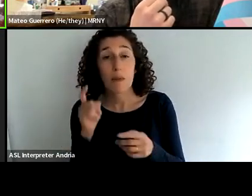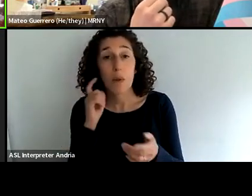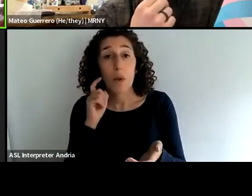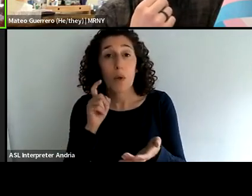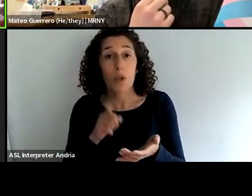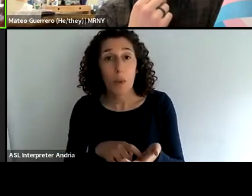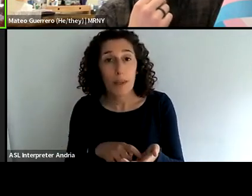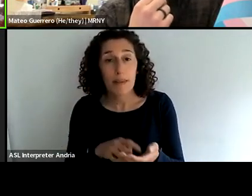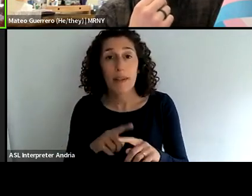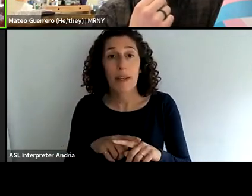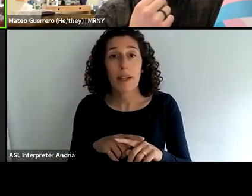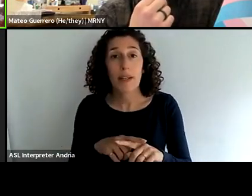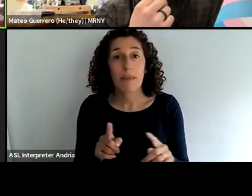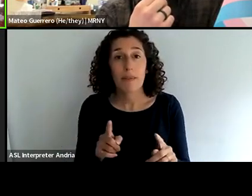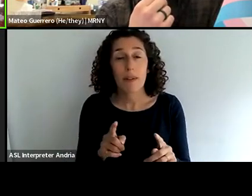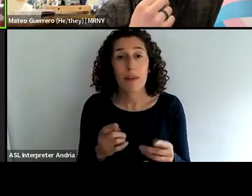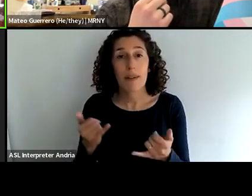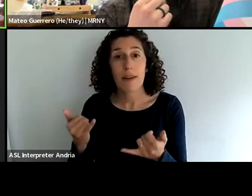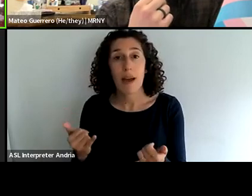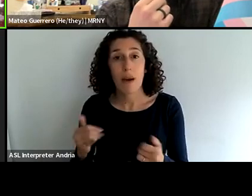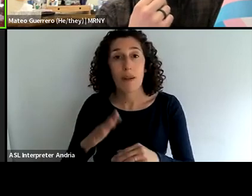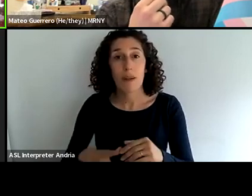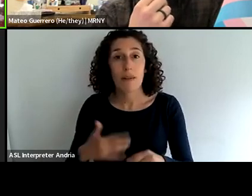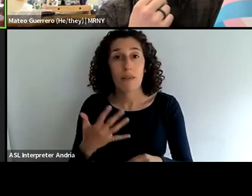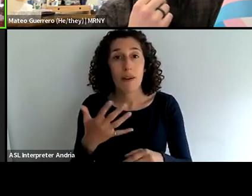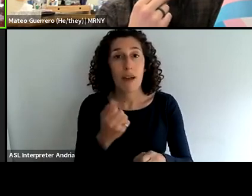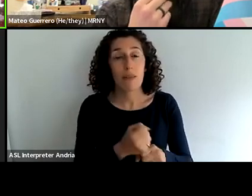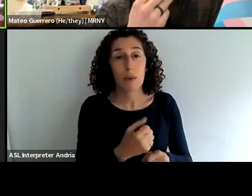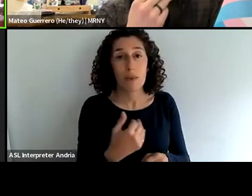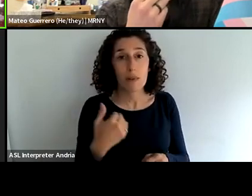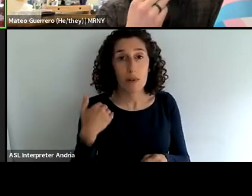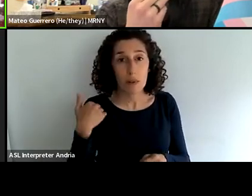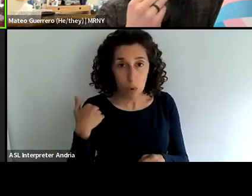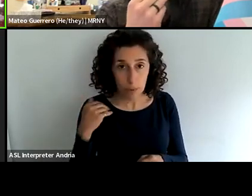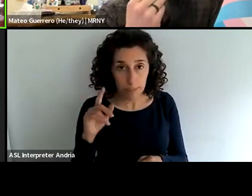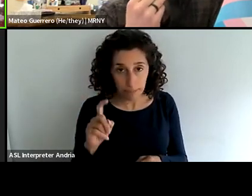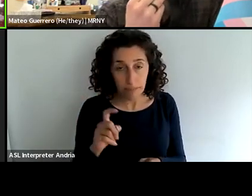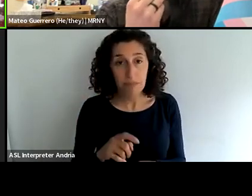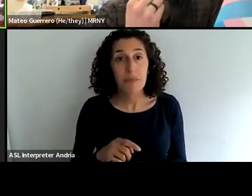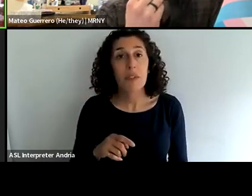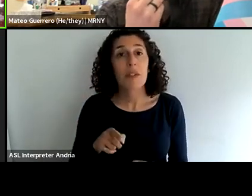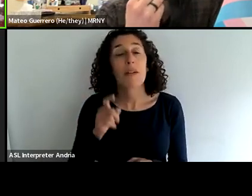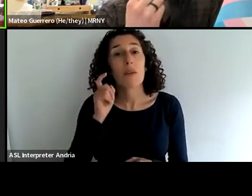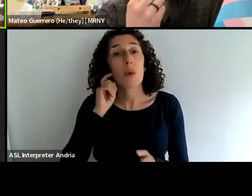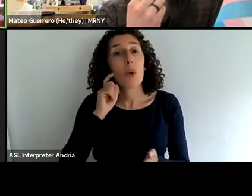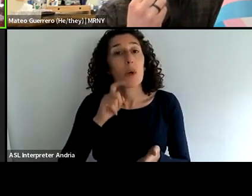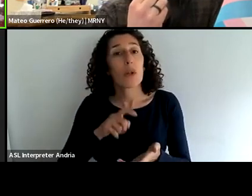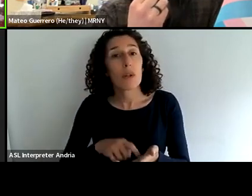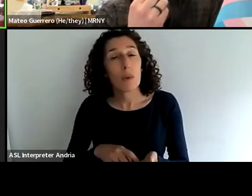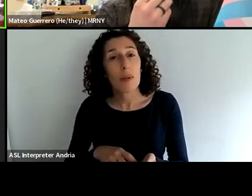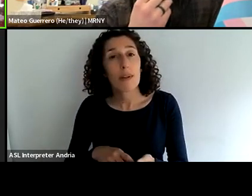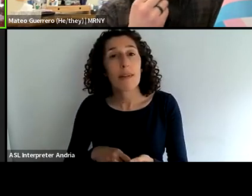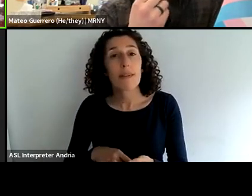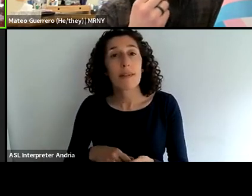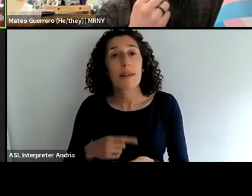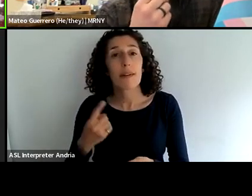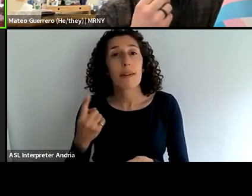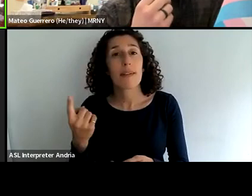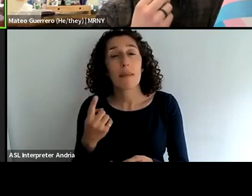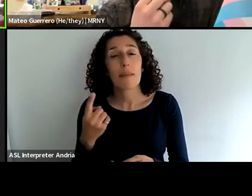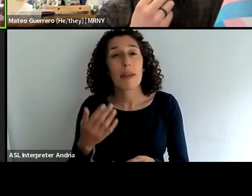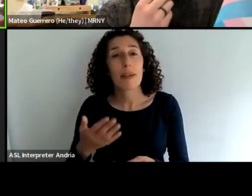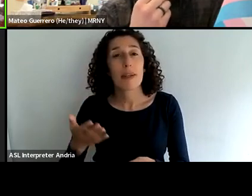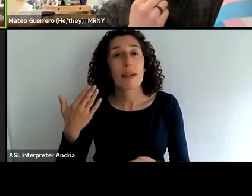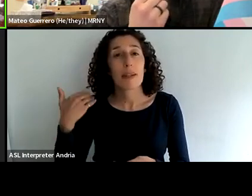5 years ago? And have you noticed areas that in the past were very bigoted now being open to trans